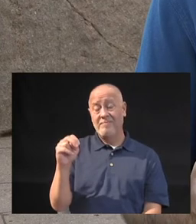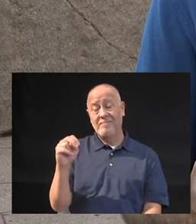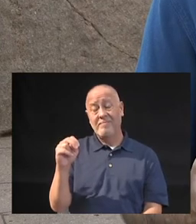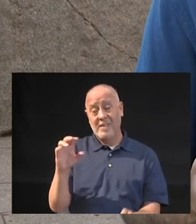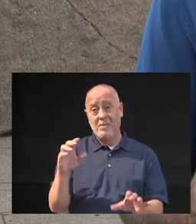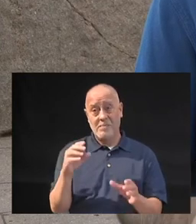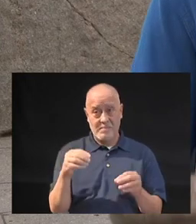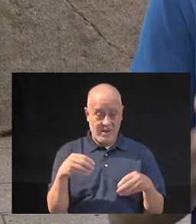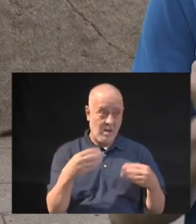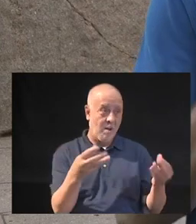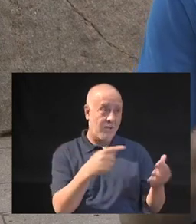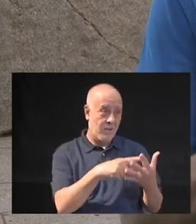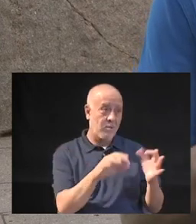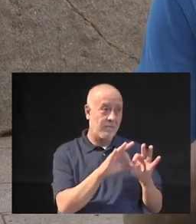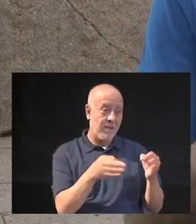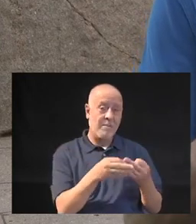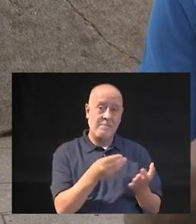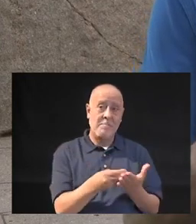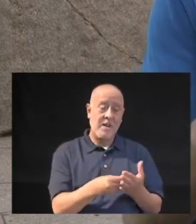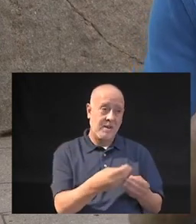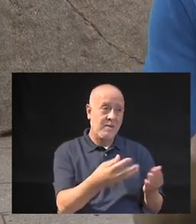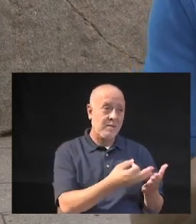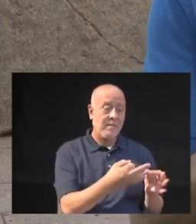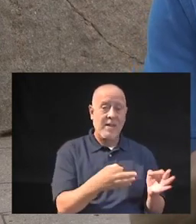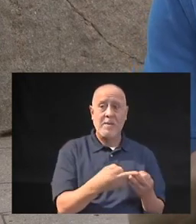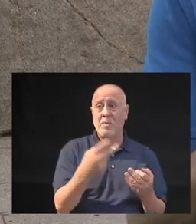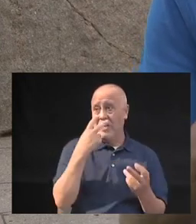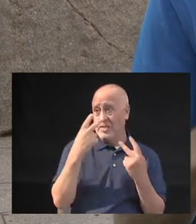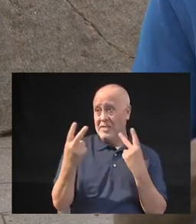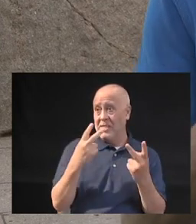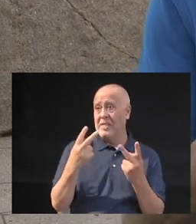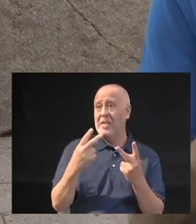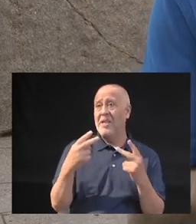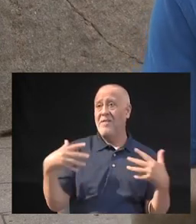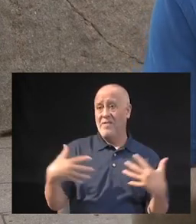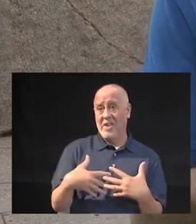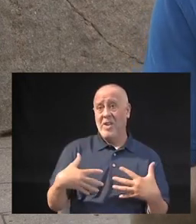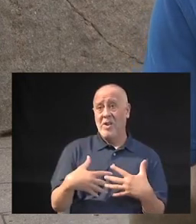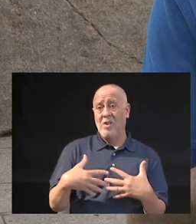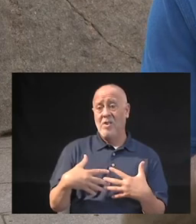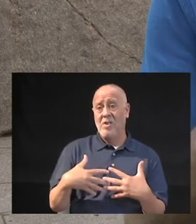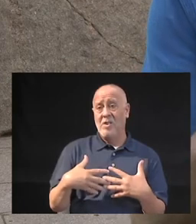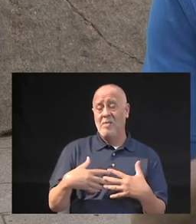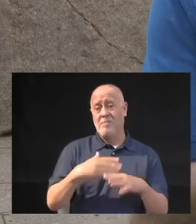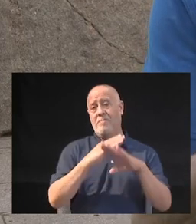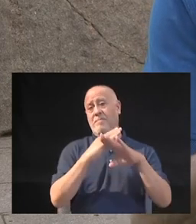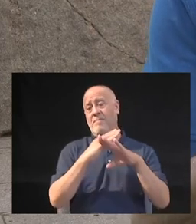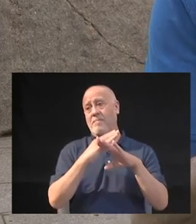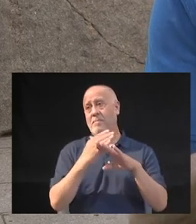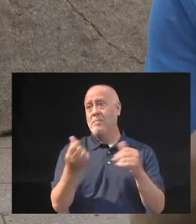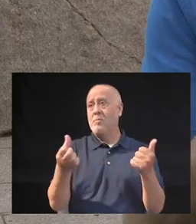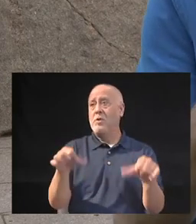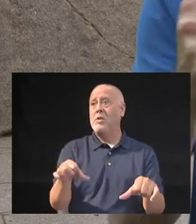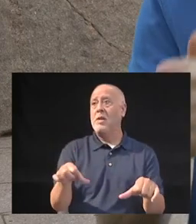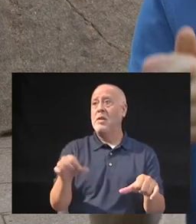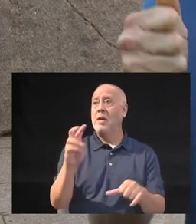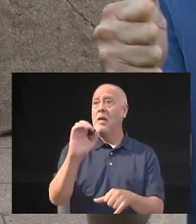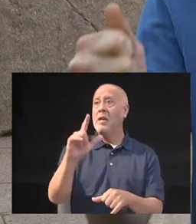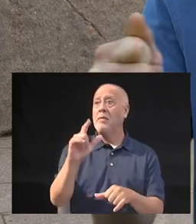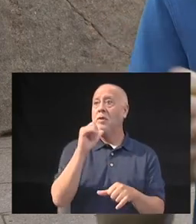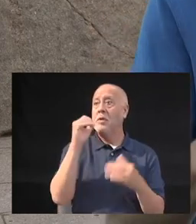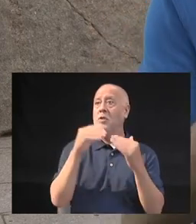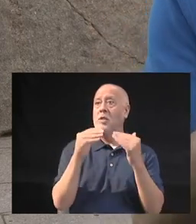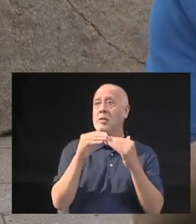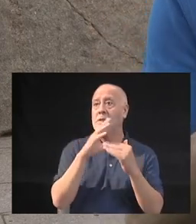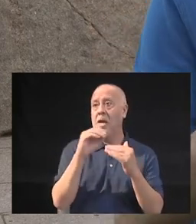families. And it was a time when we can see how fear gets in the way of rejecting evil, injustice,